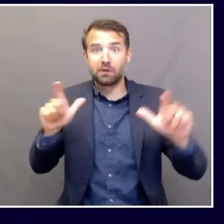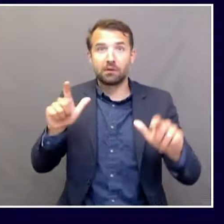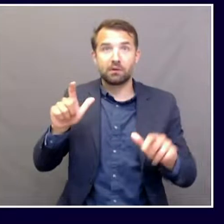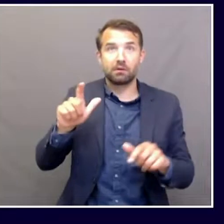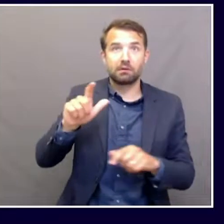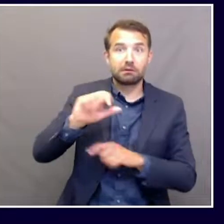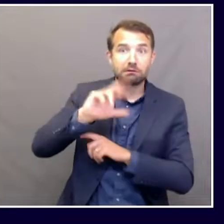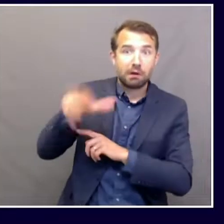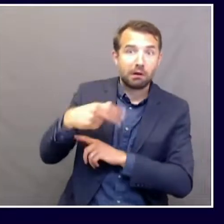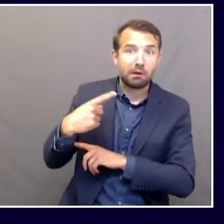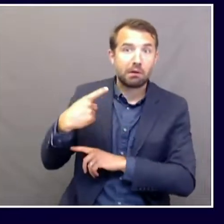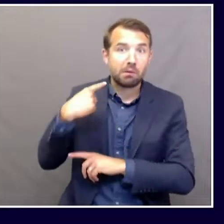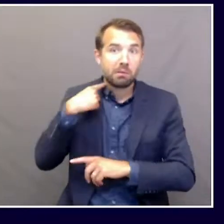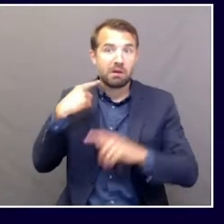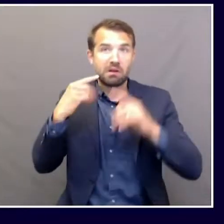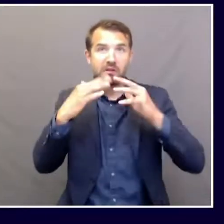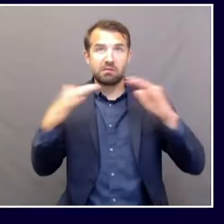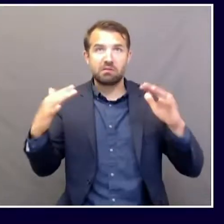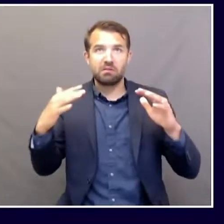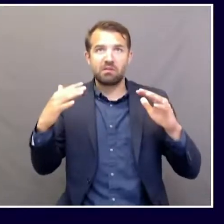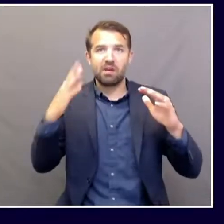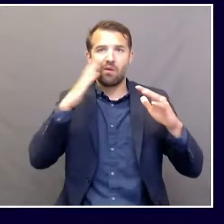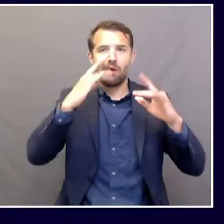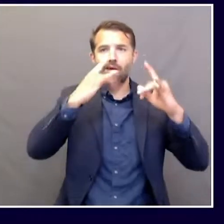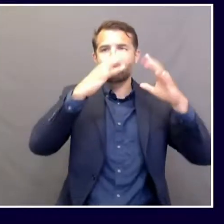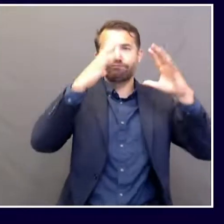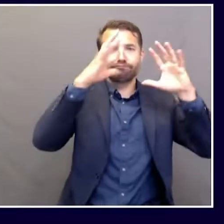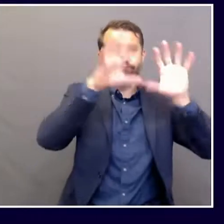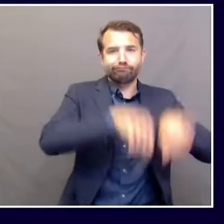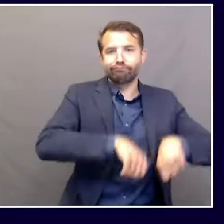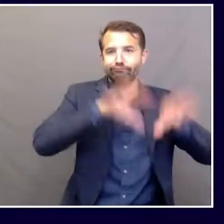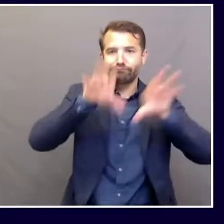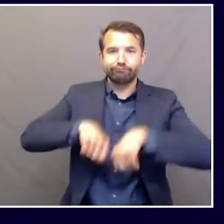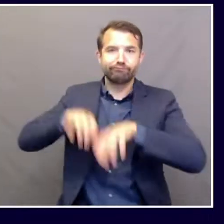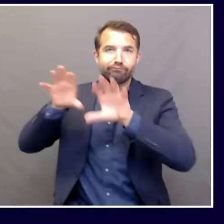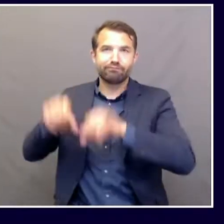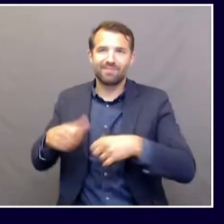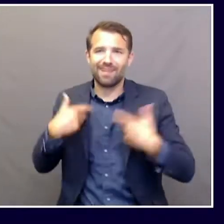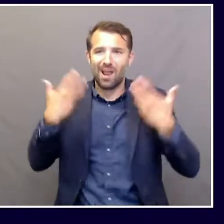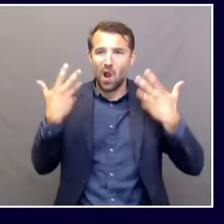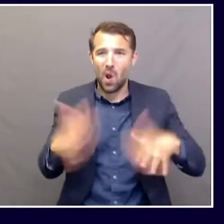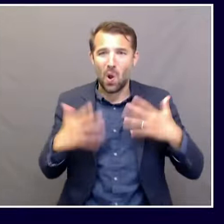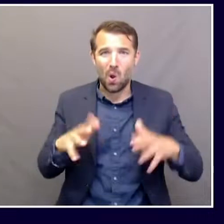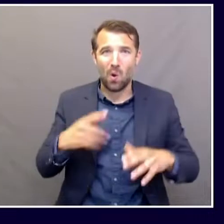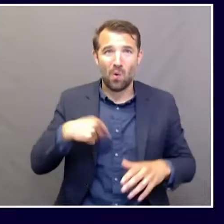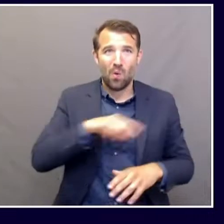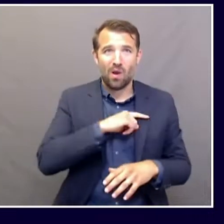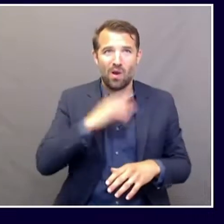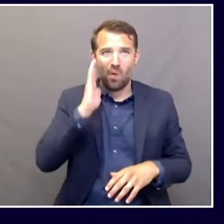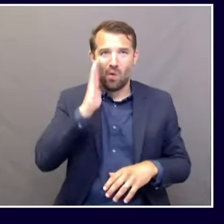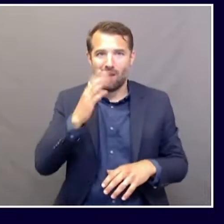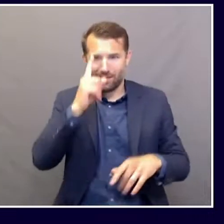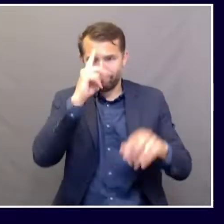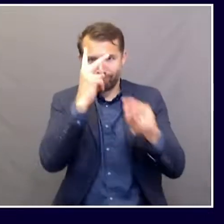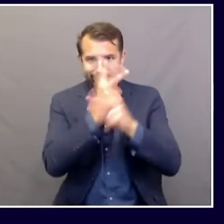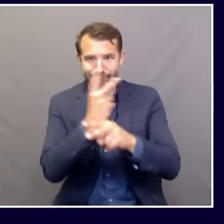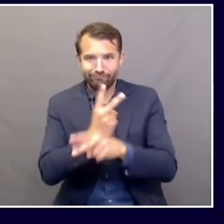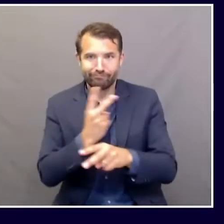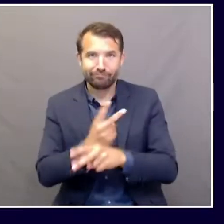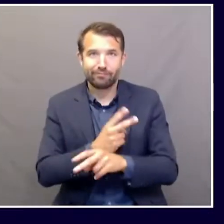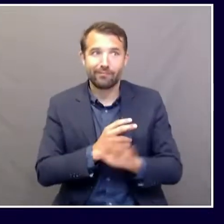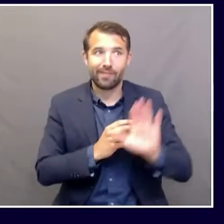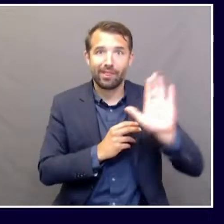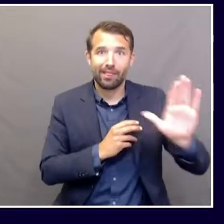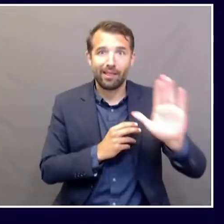of the better ways to vaccinate that younger category. Many of those kids may be up for their normal childhood immunizations anyways,